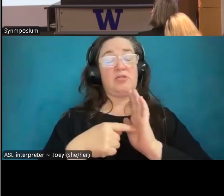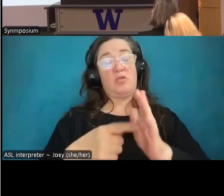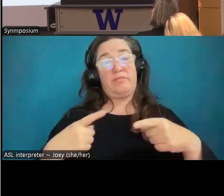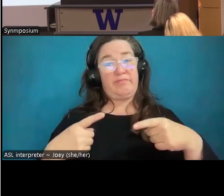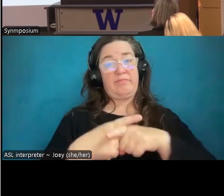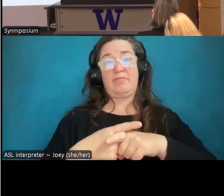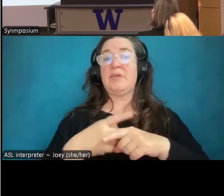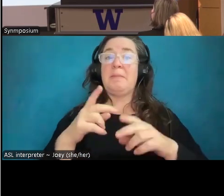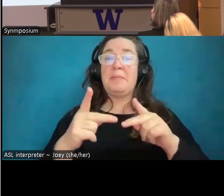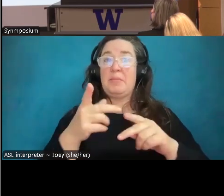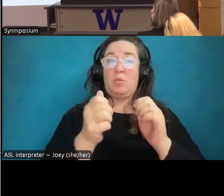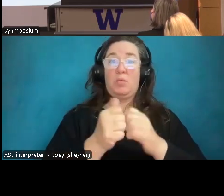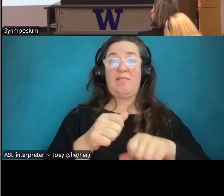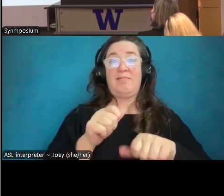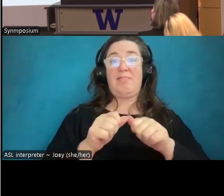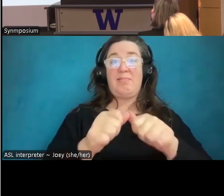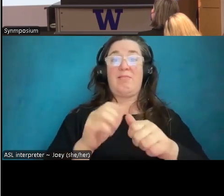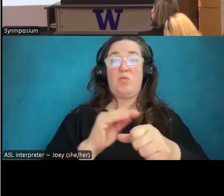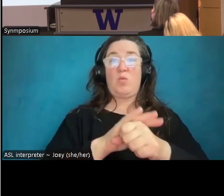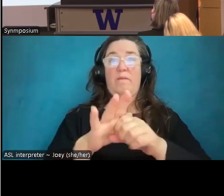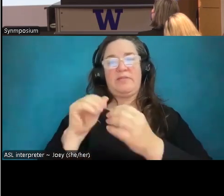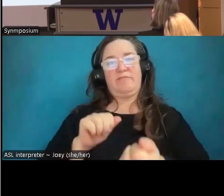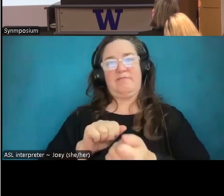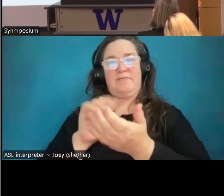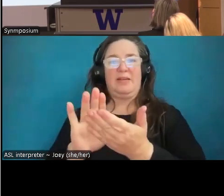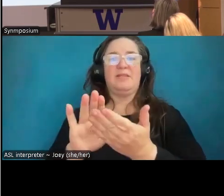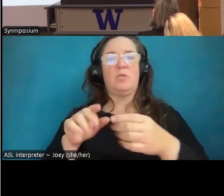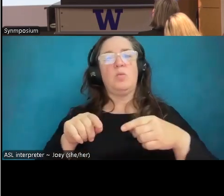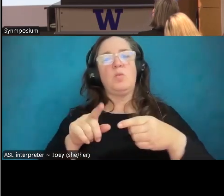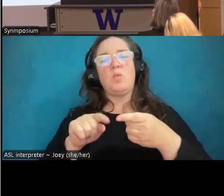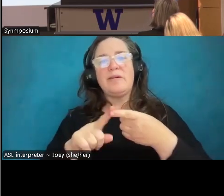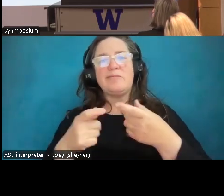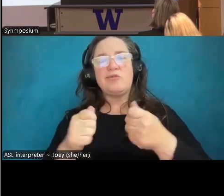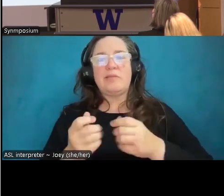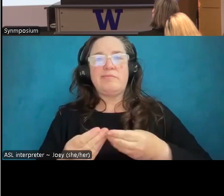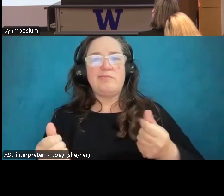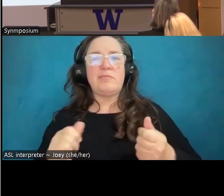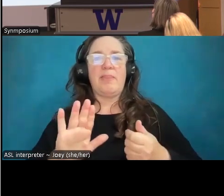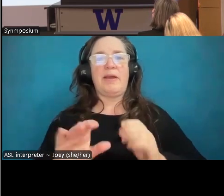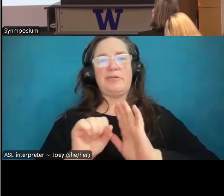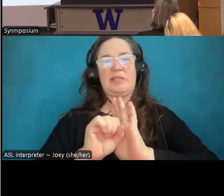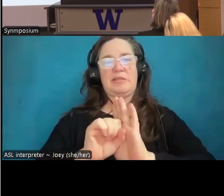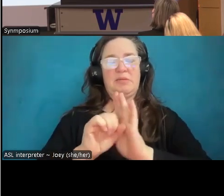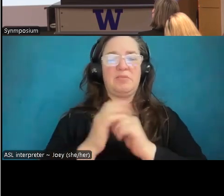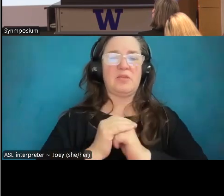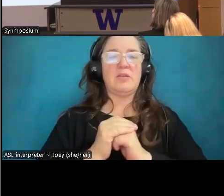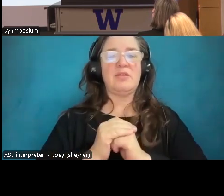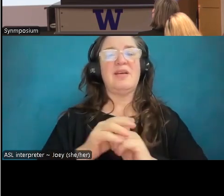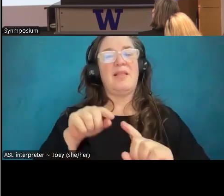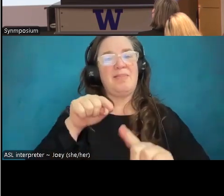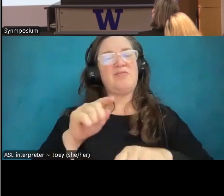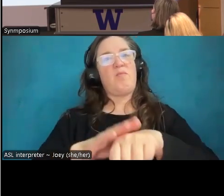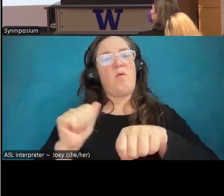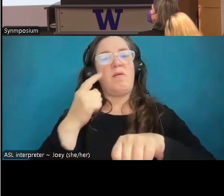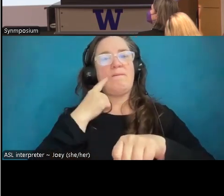and relief of their symptoms. For us, this is a call to action. This is why we're here today, and I hope we use this